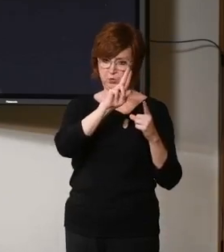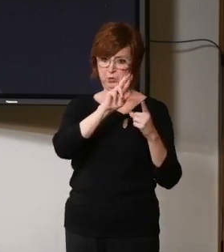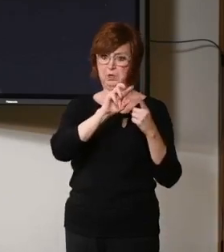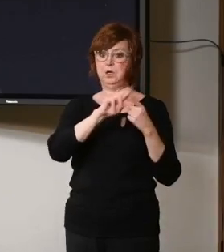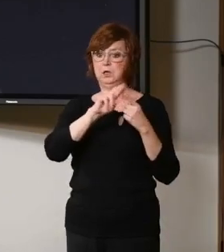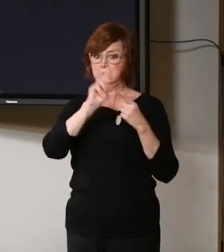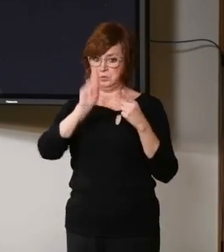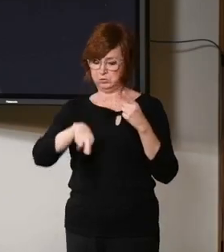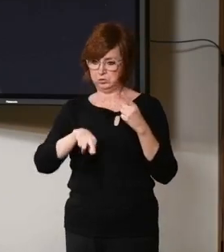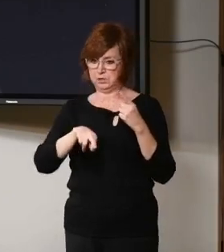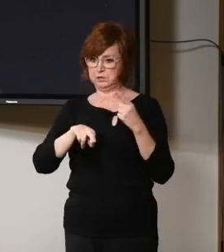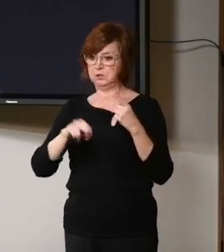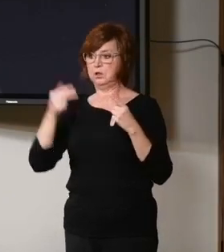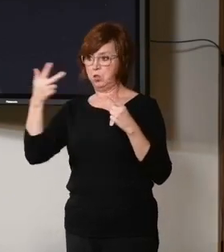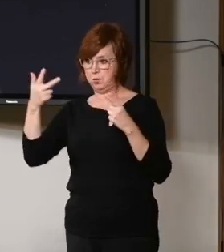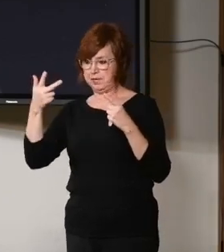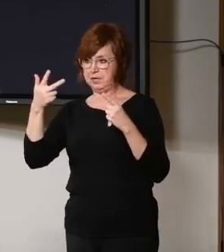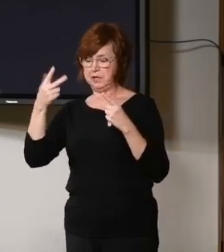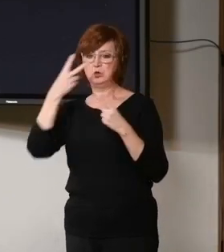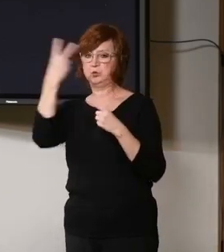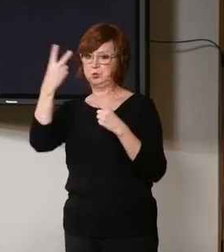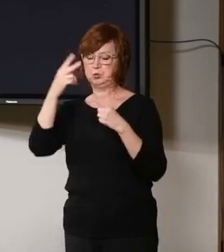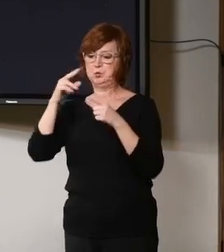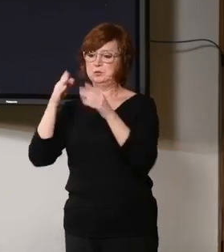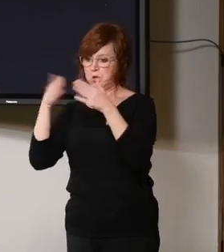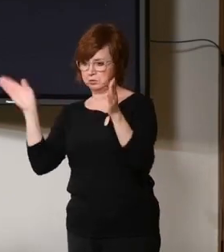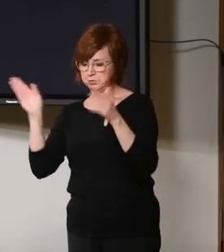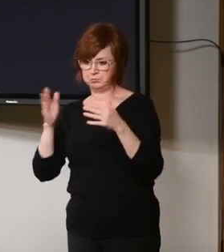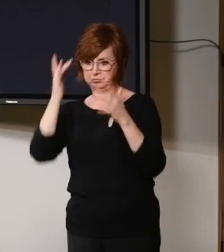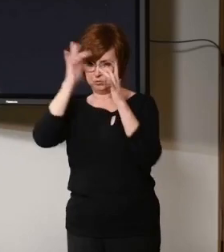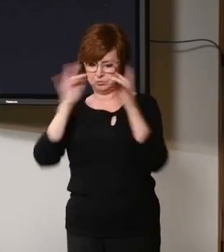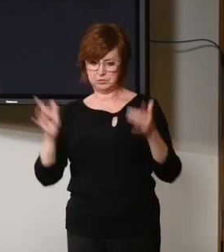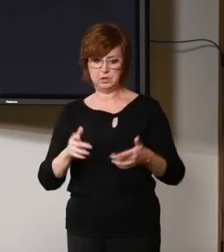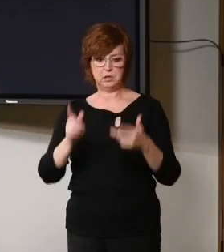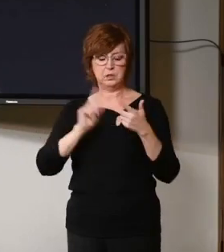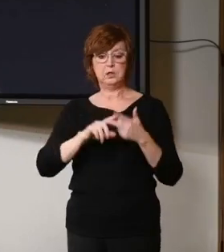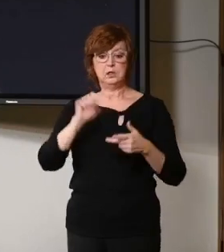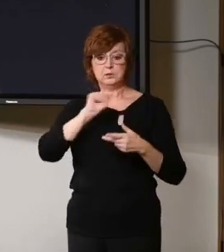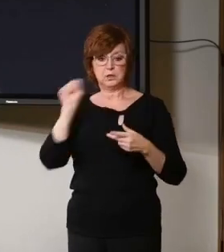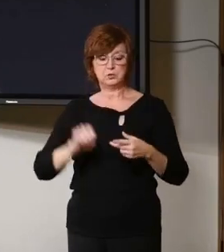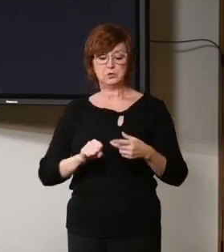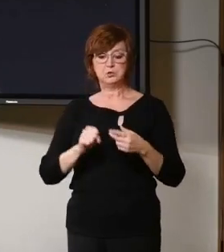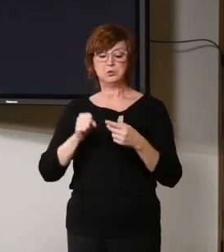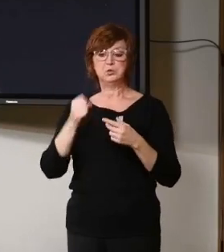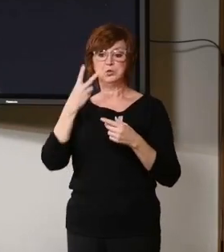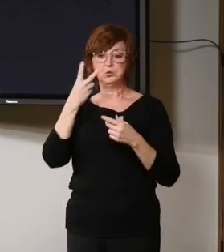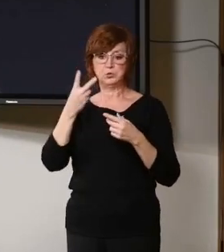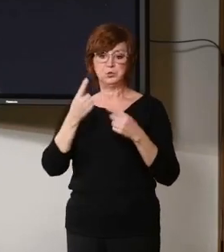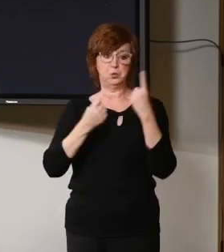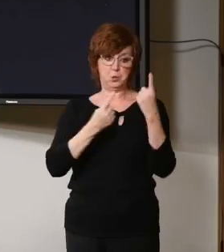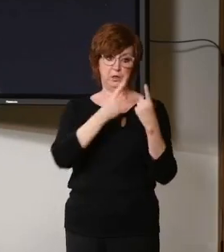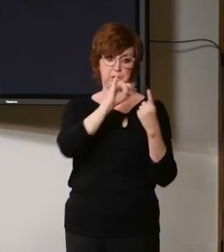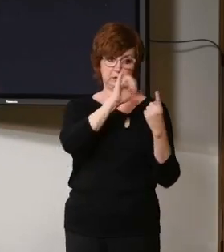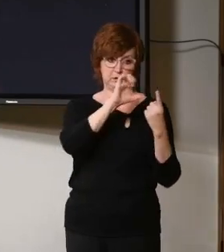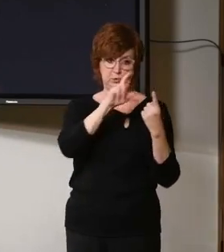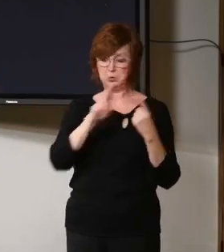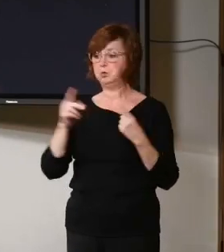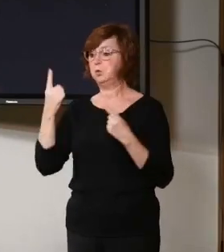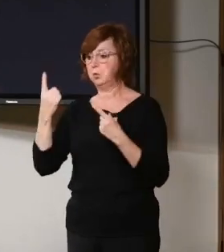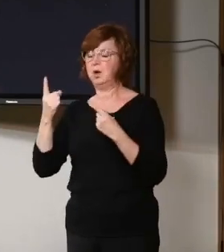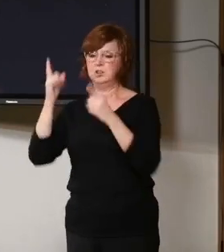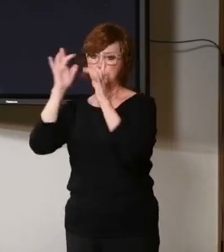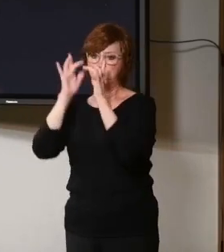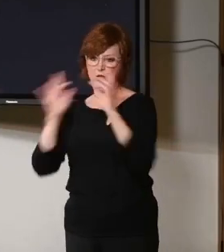Regina, and 1 in hospital and 1 in ICU within a hospital in Saskatoon, so a total of 6 individuals